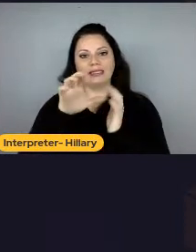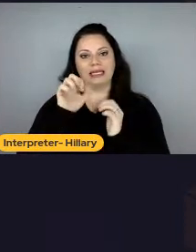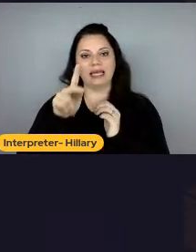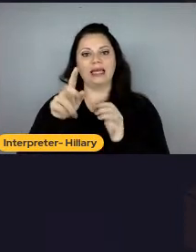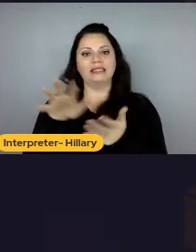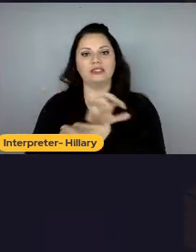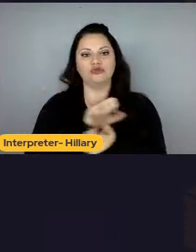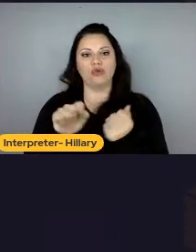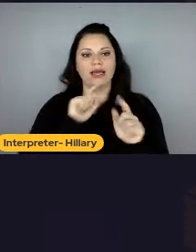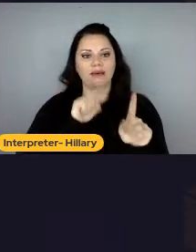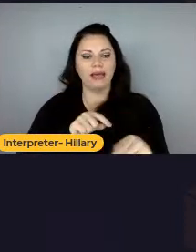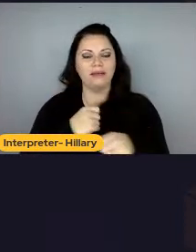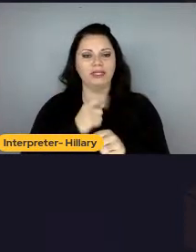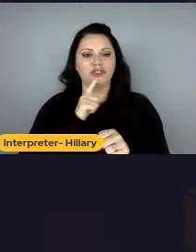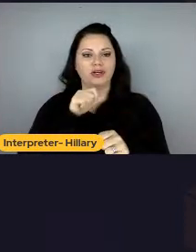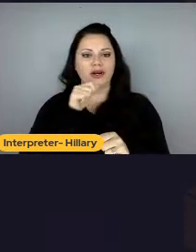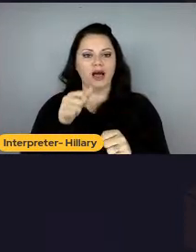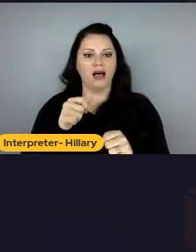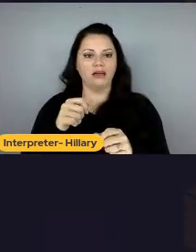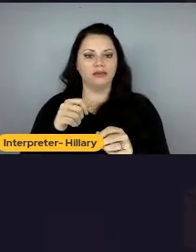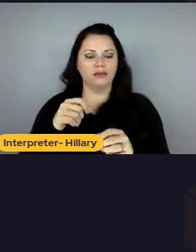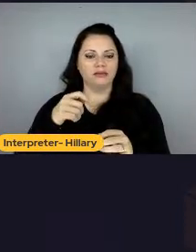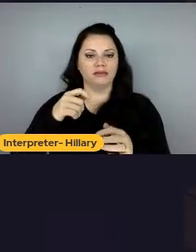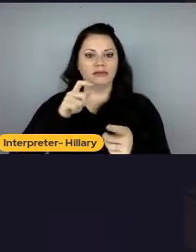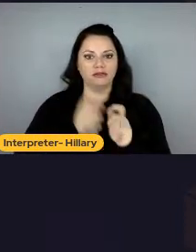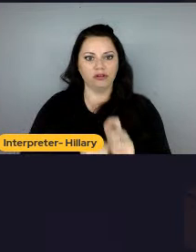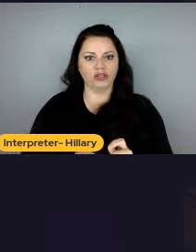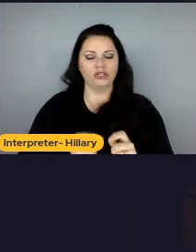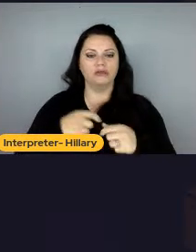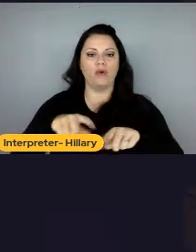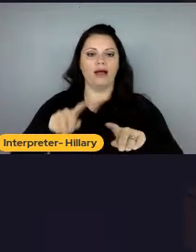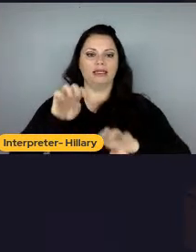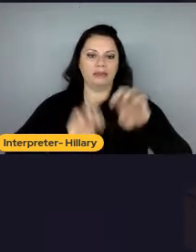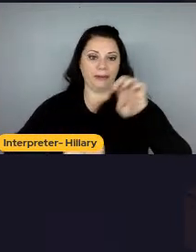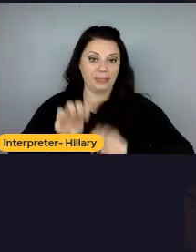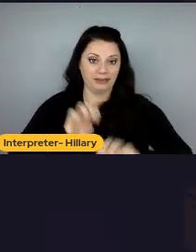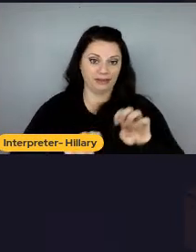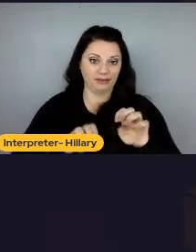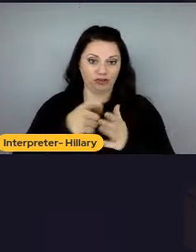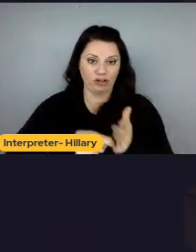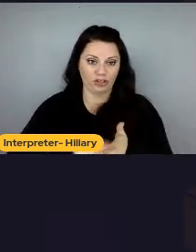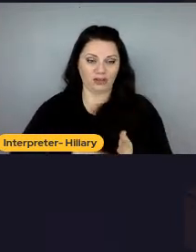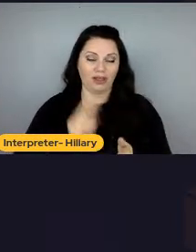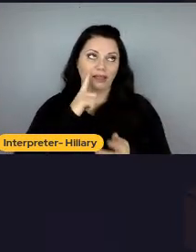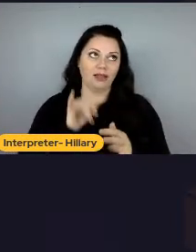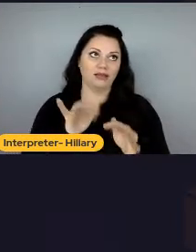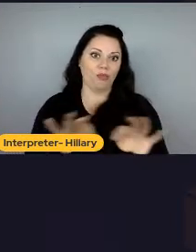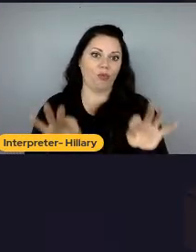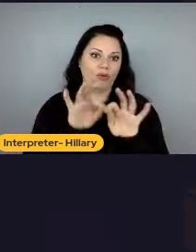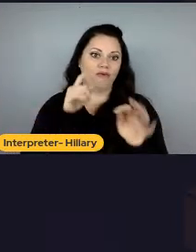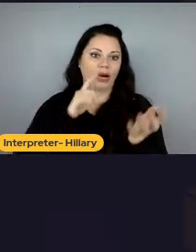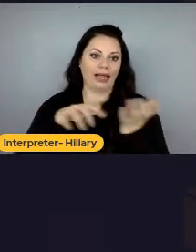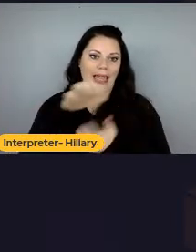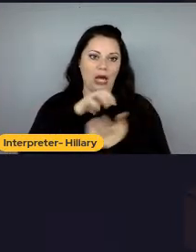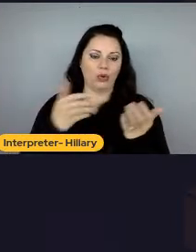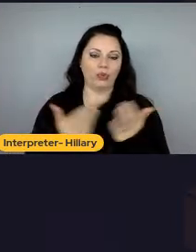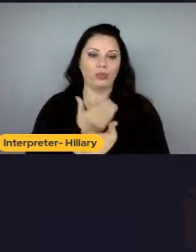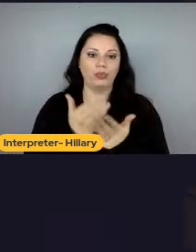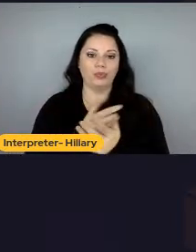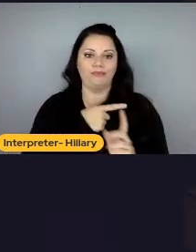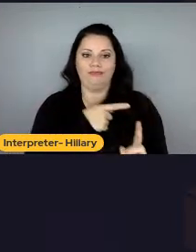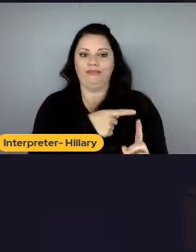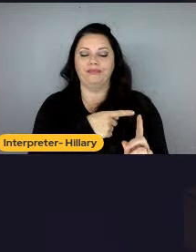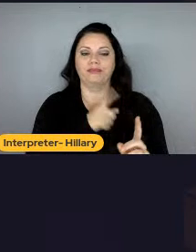To ensure that you don't incur charges when experimenting, I think it's really important for a cloud newbie. And it really saves